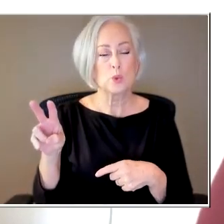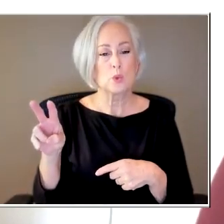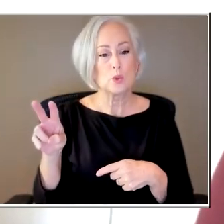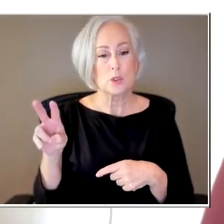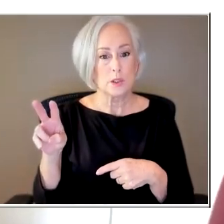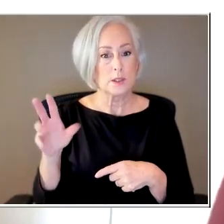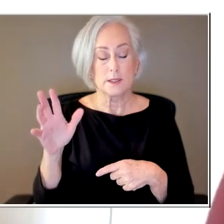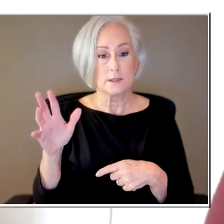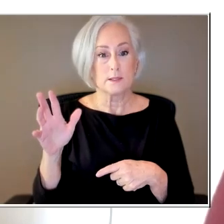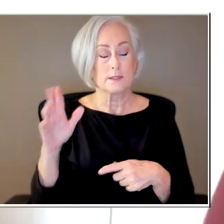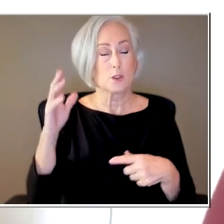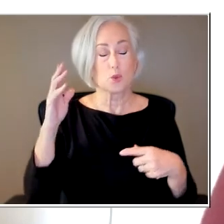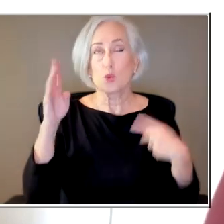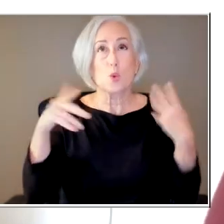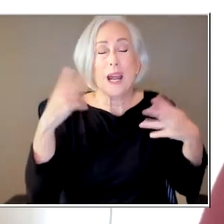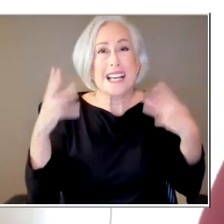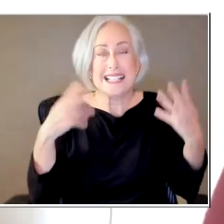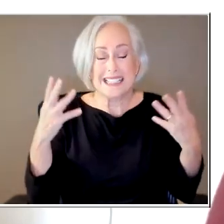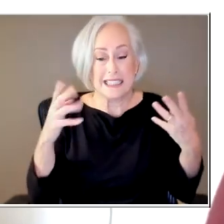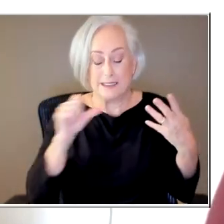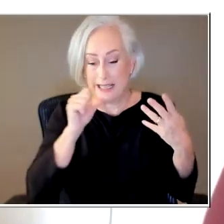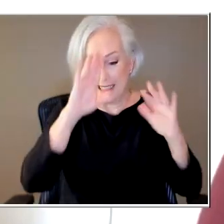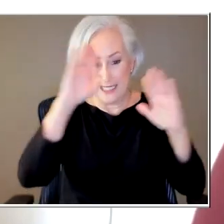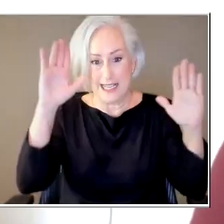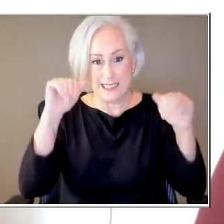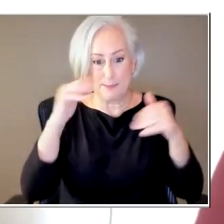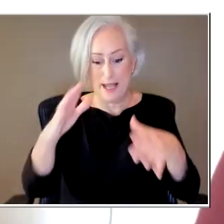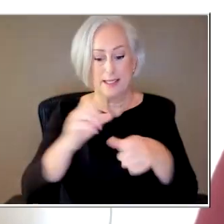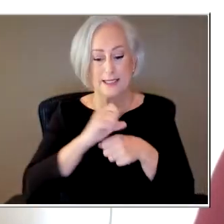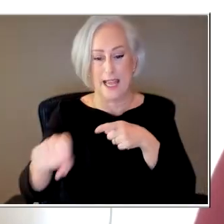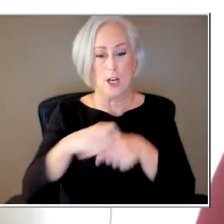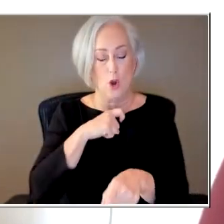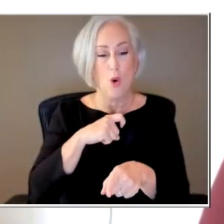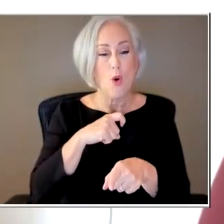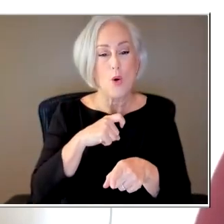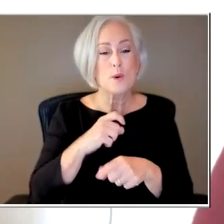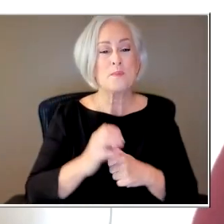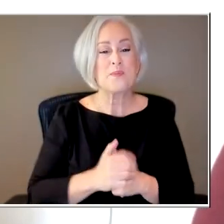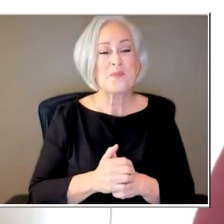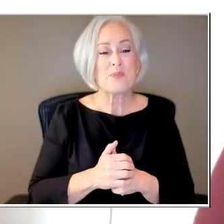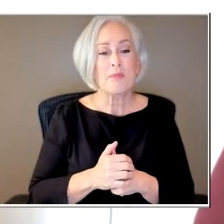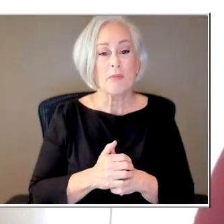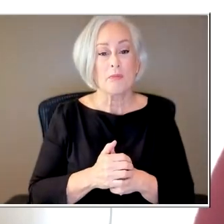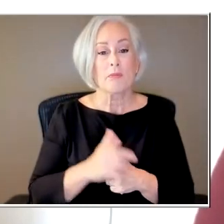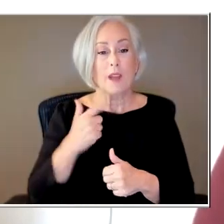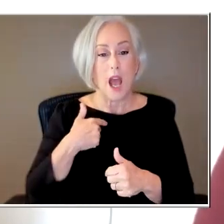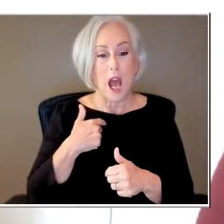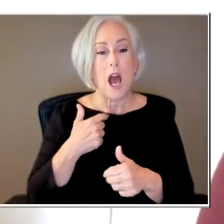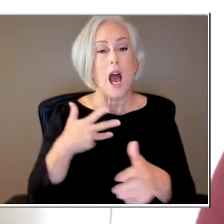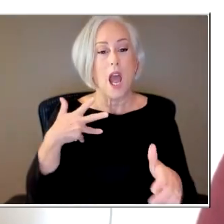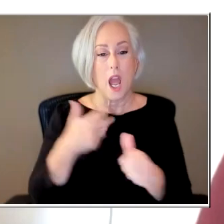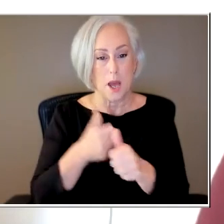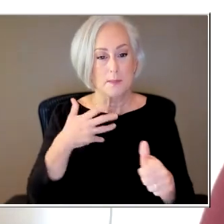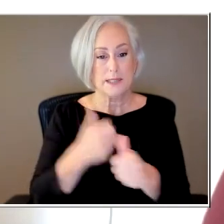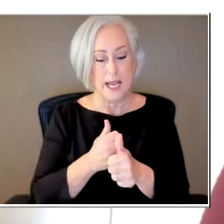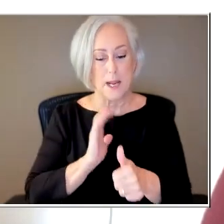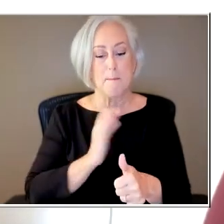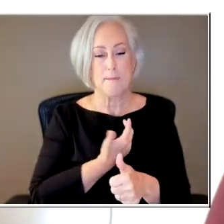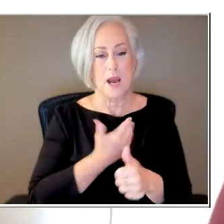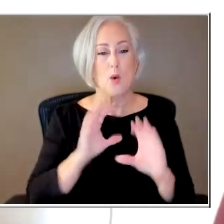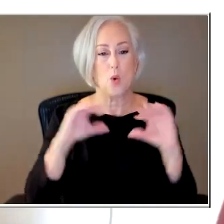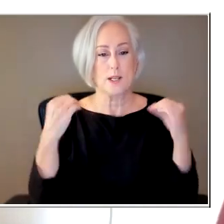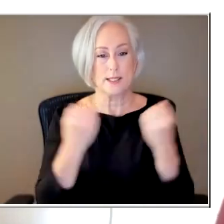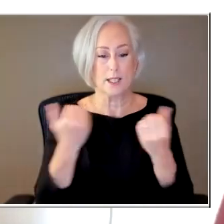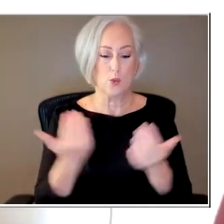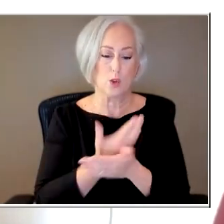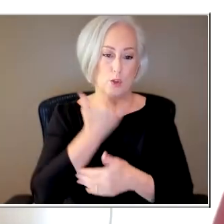It was crazy. I never expected to get a call. I updated our organization with my new phone